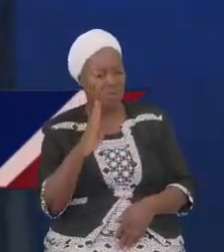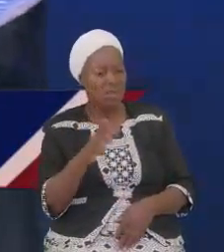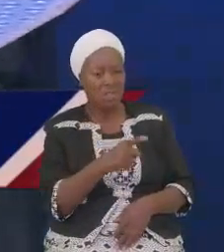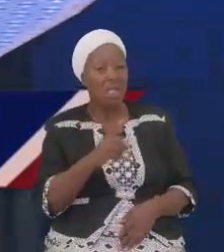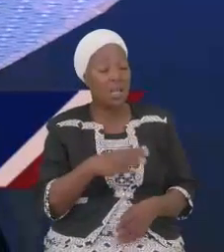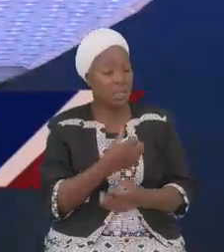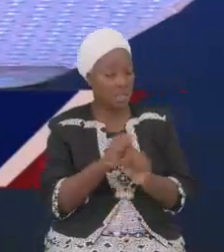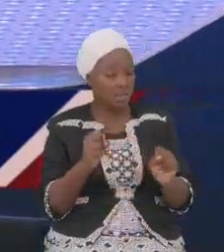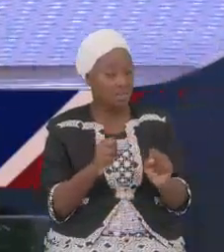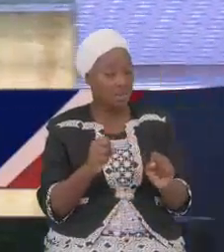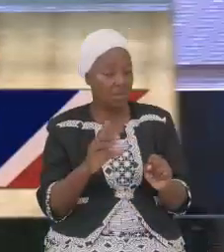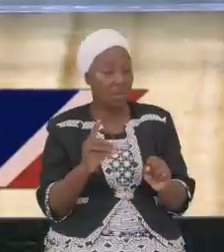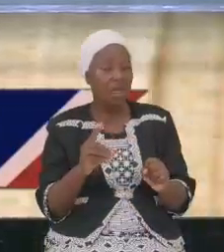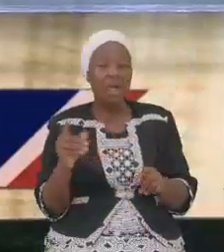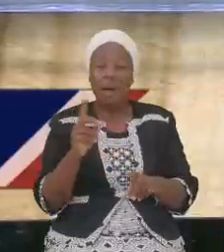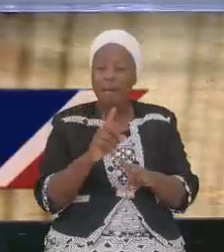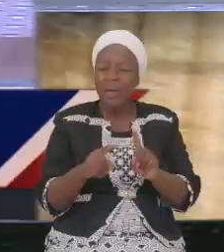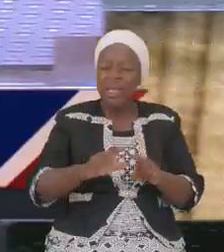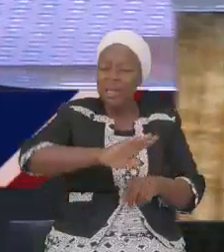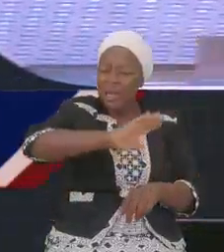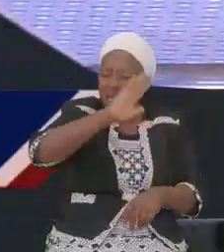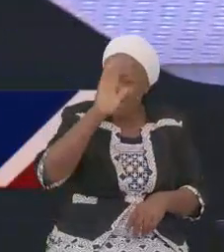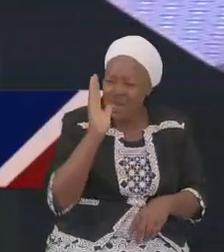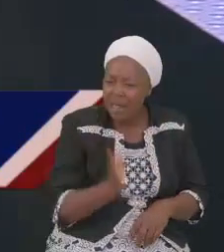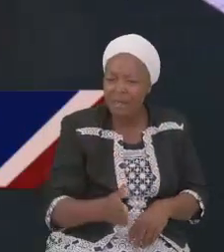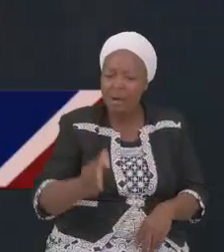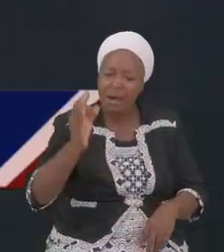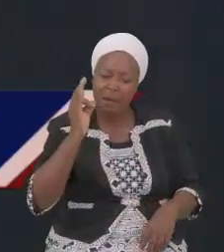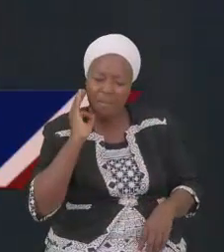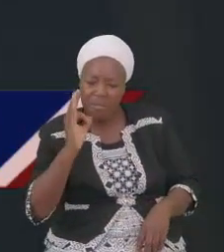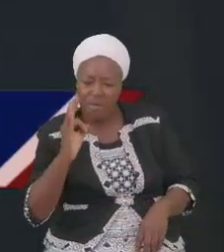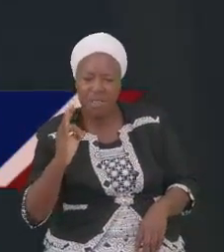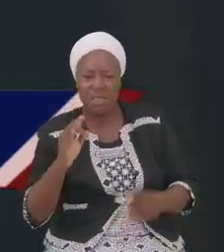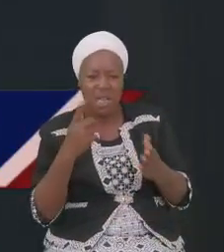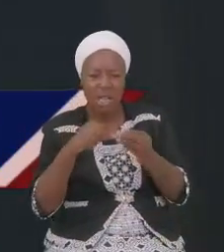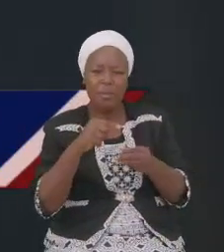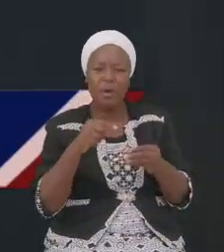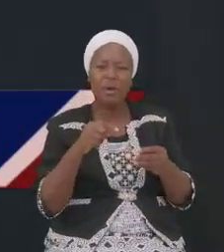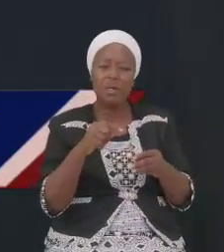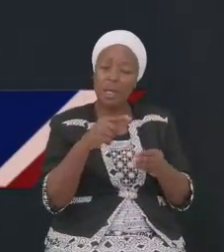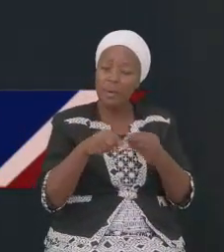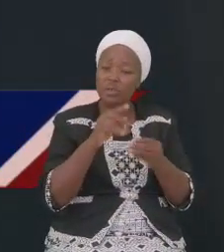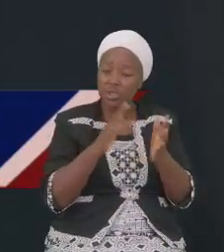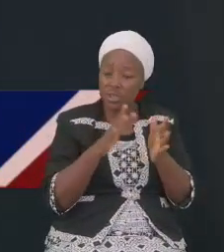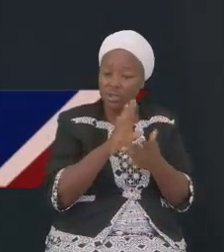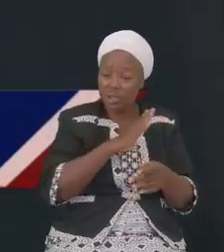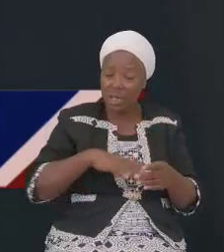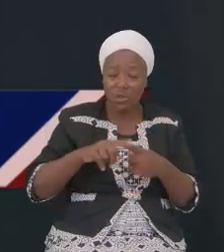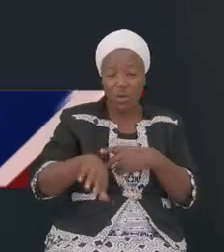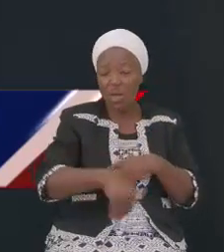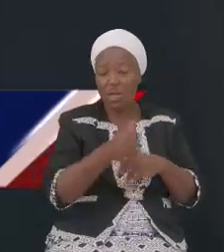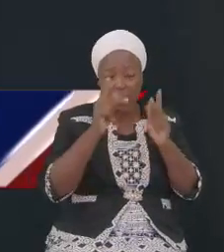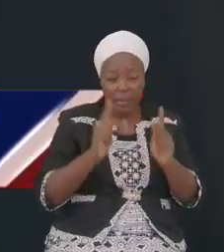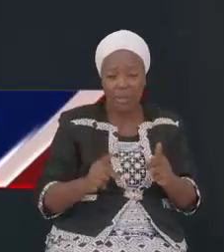saved, and they never talk to any other person about coming out of the world